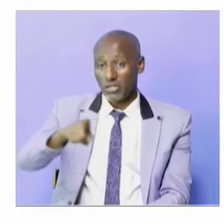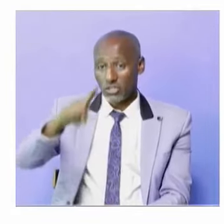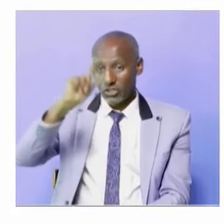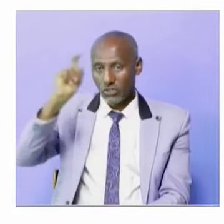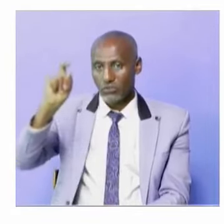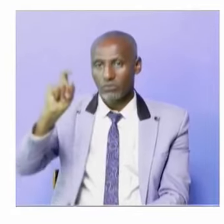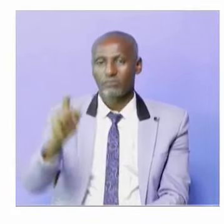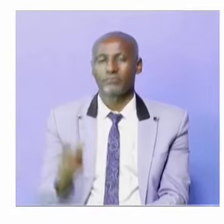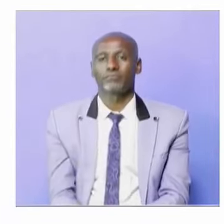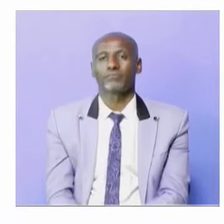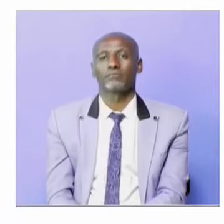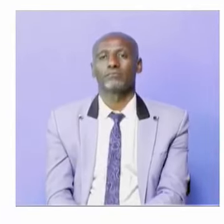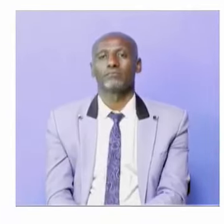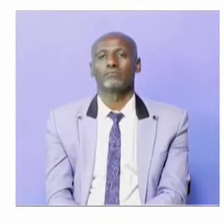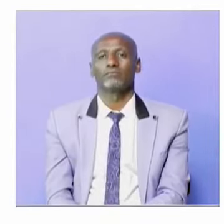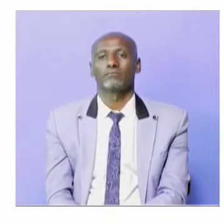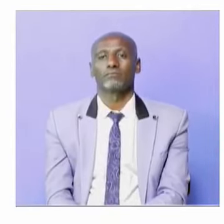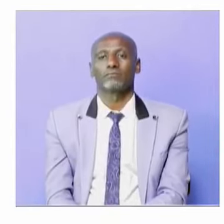How are you?